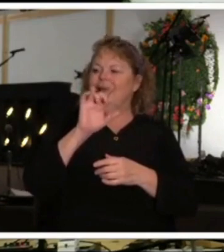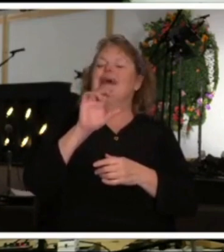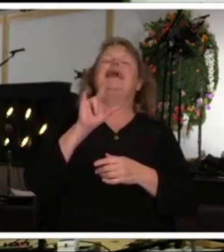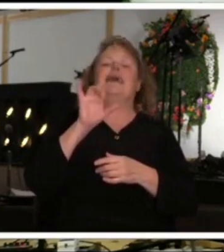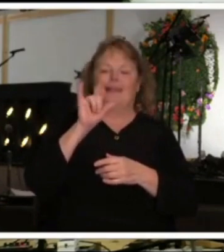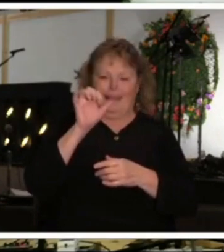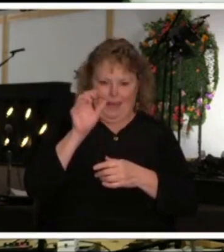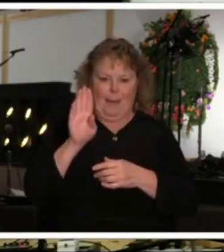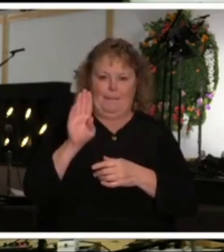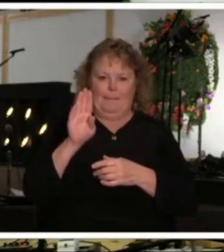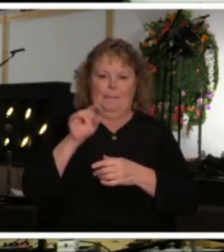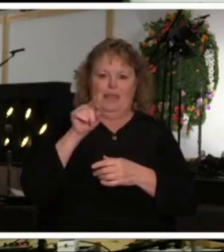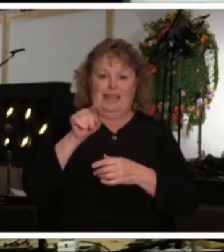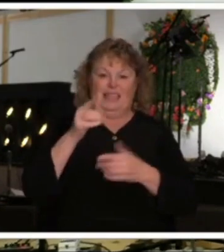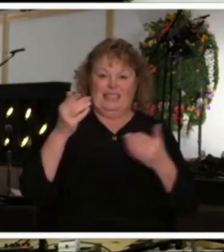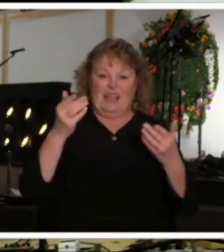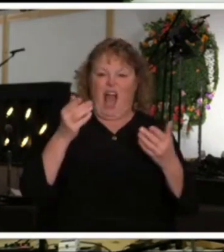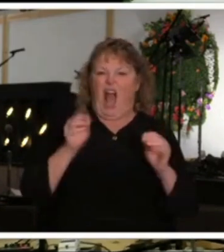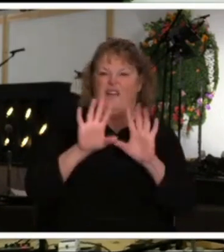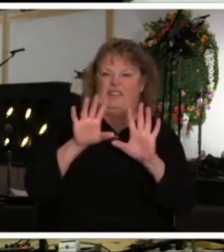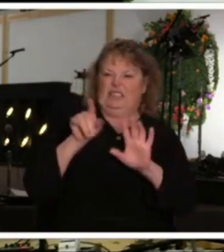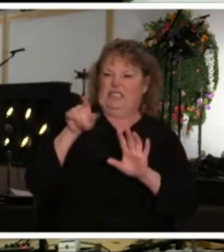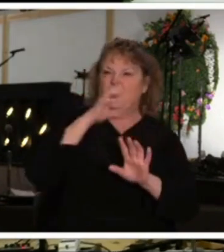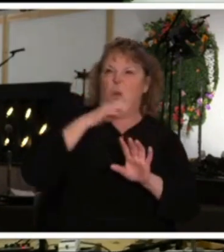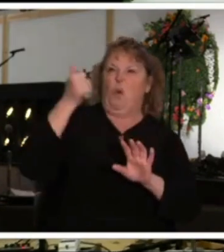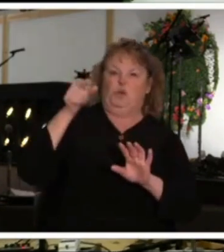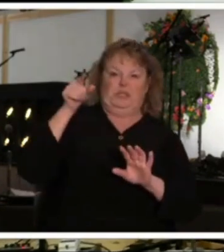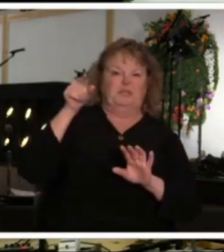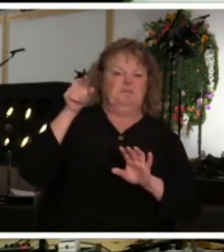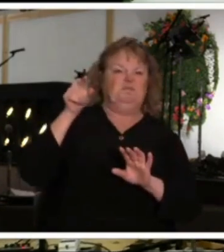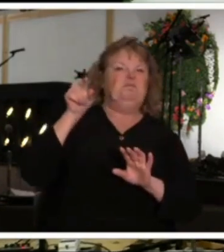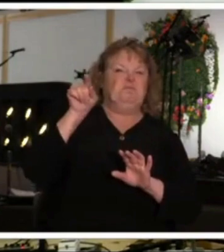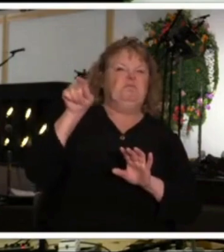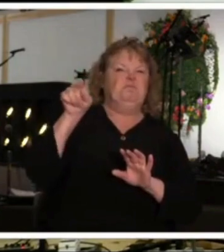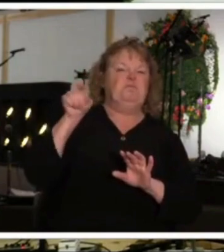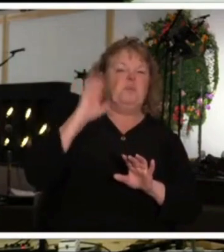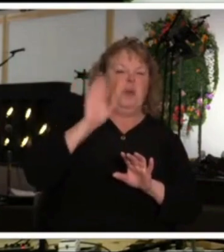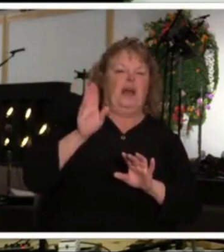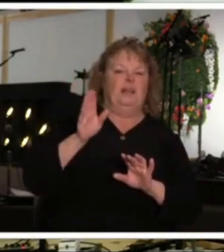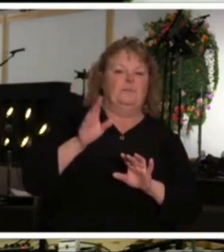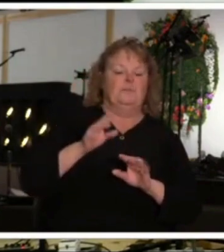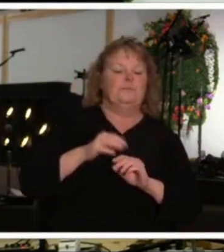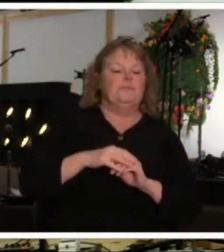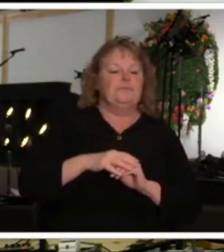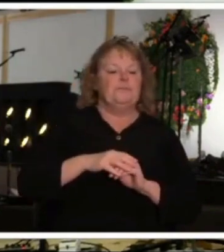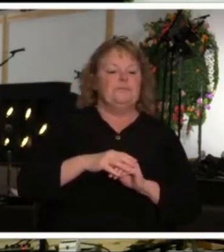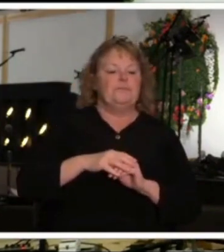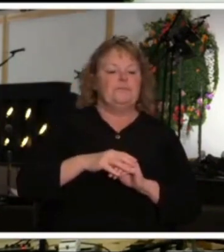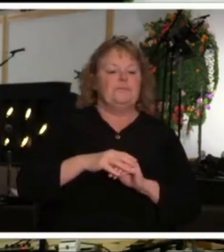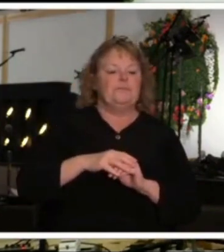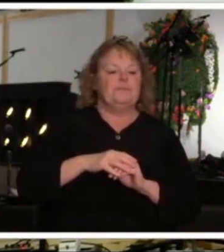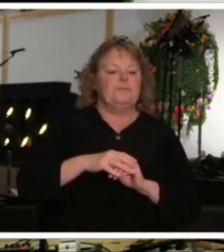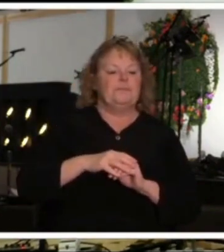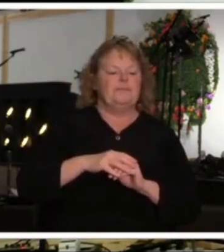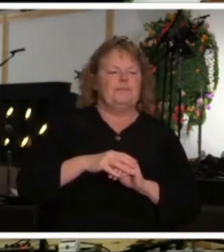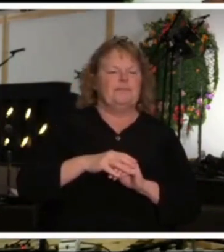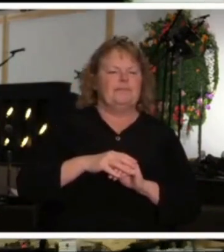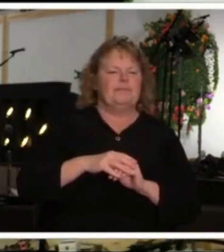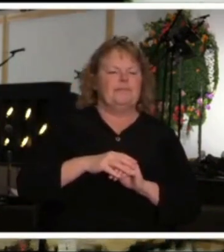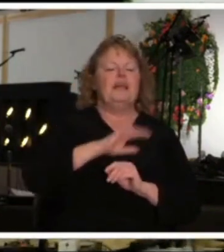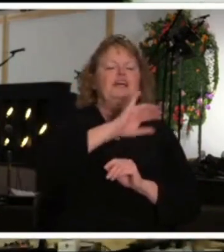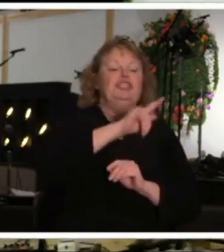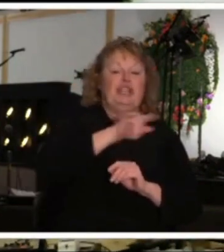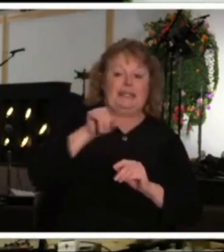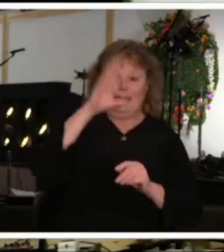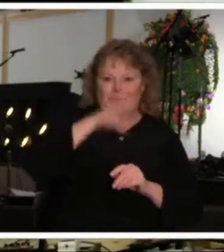here before the Lord. He goes to the house of Jesse, and Jesse's oldest